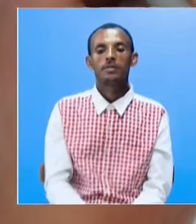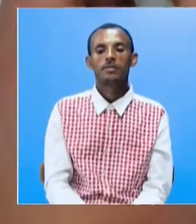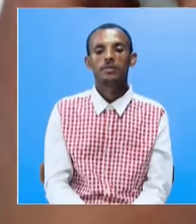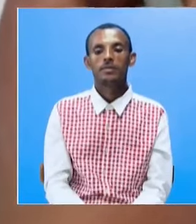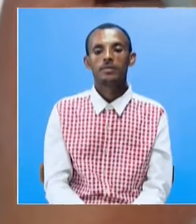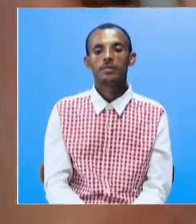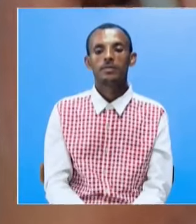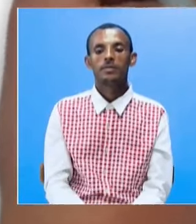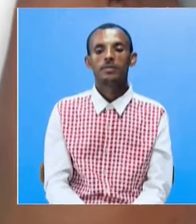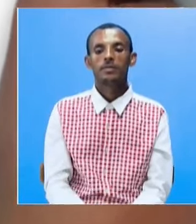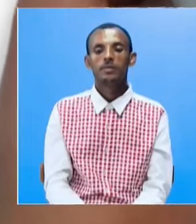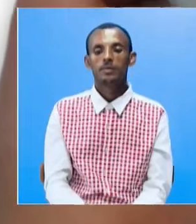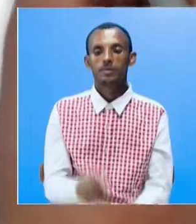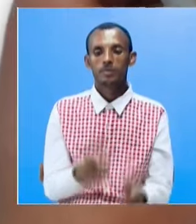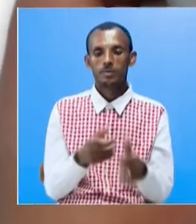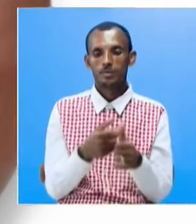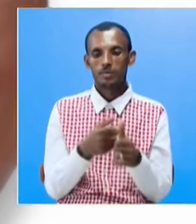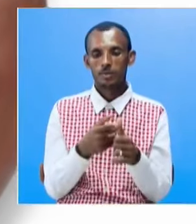Angle D,